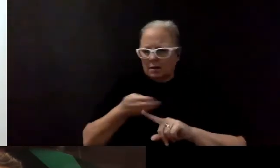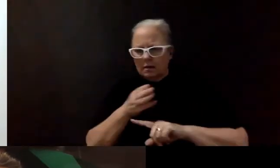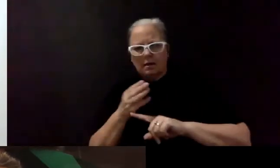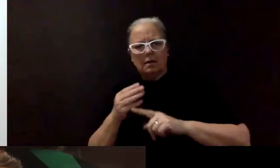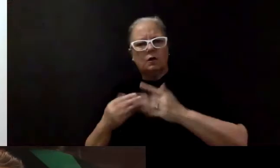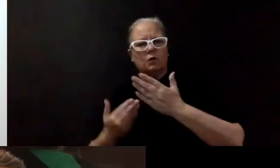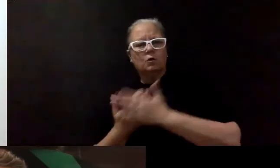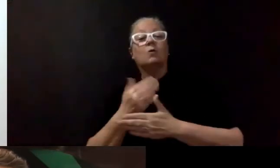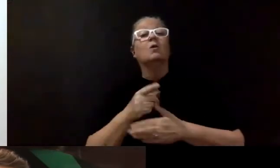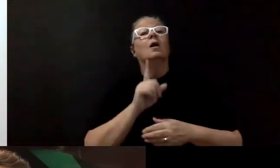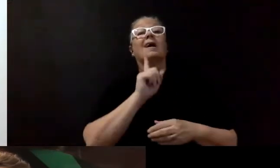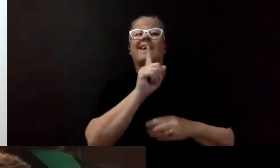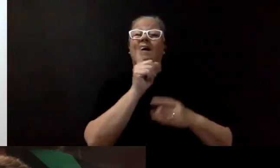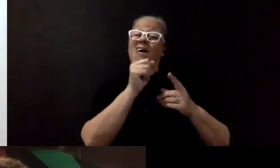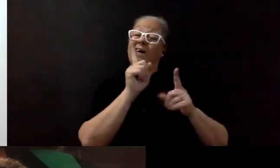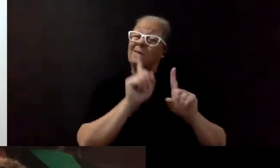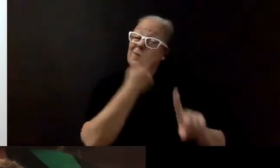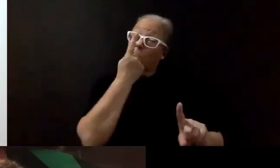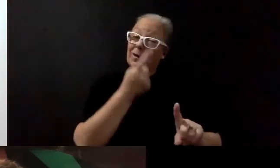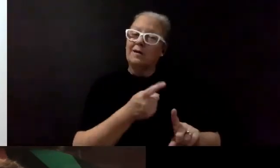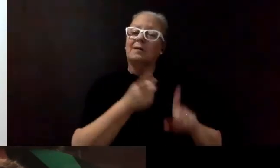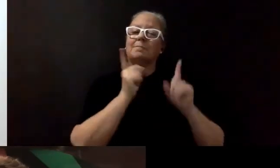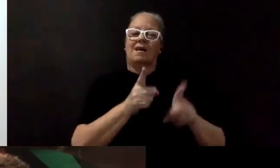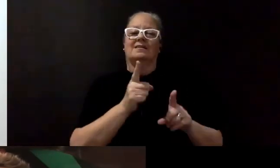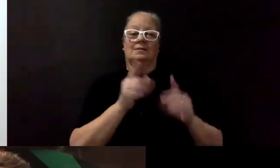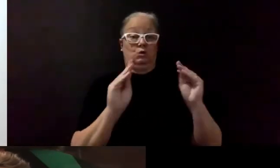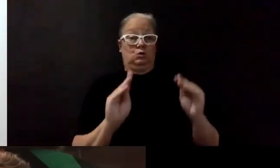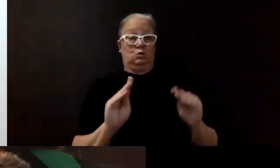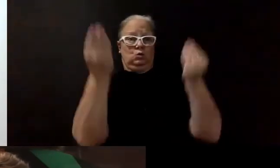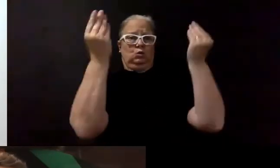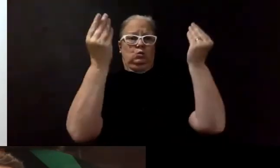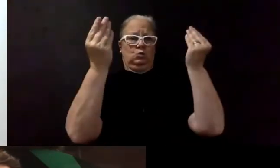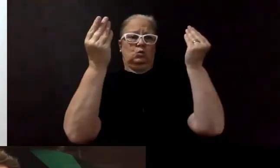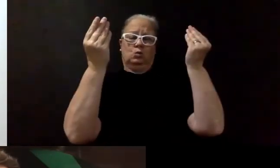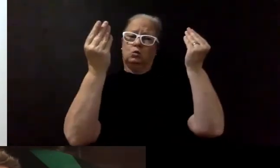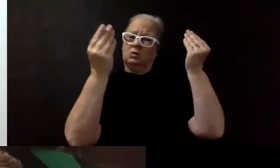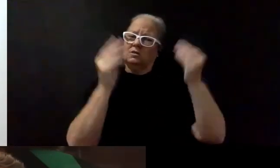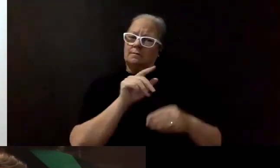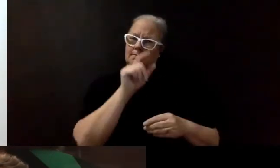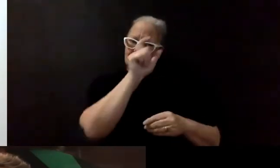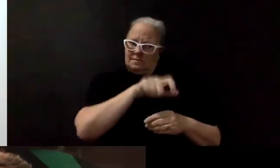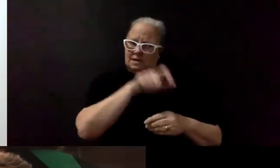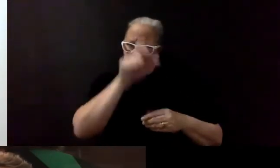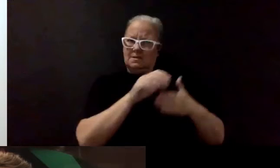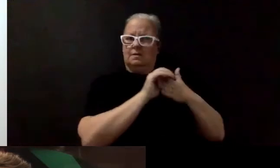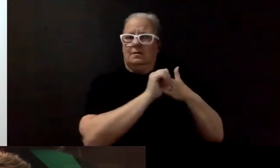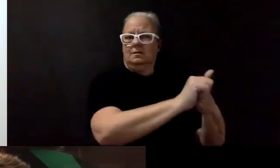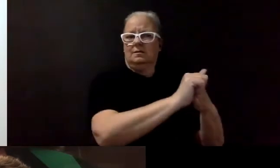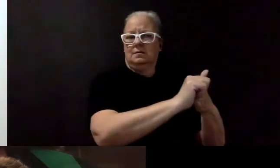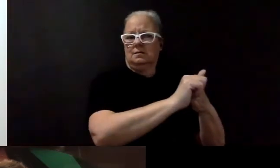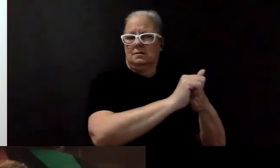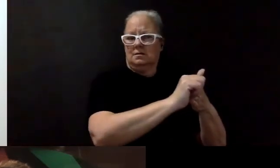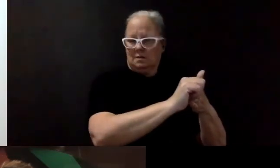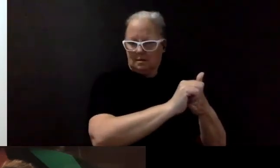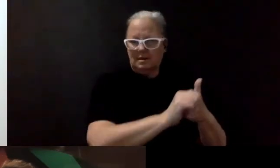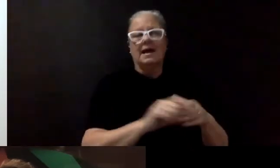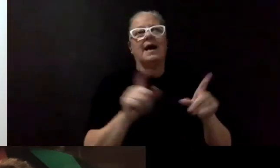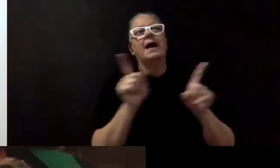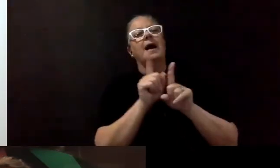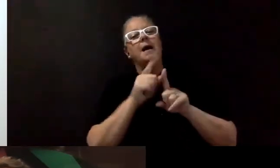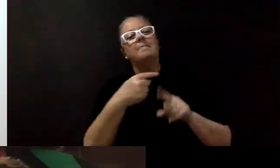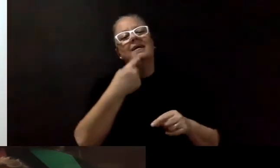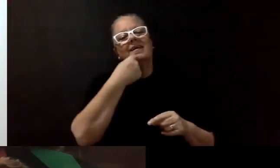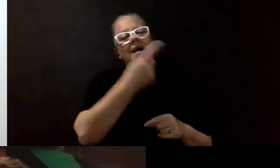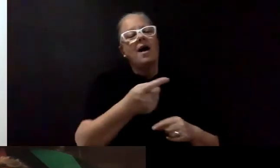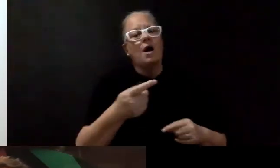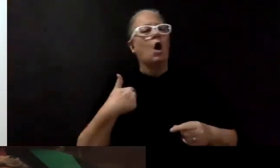youth-led, rather than coming in and saying we know the solution. Actually taking time to understand